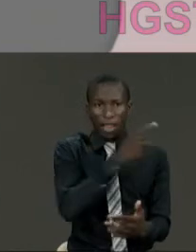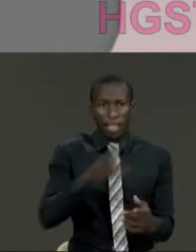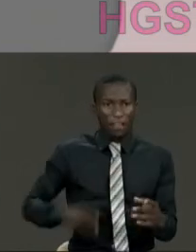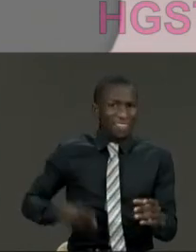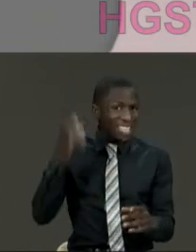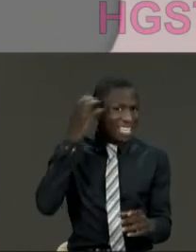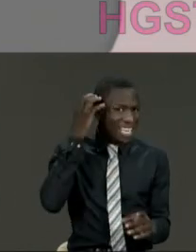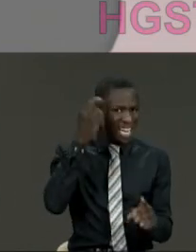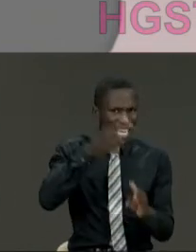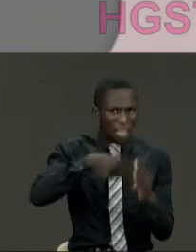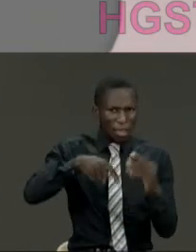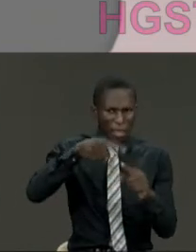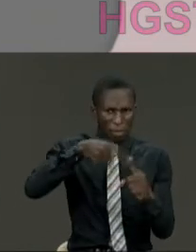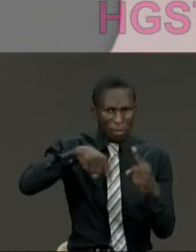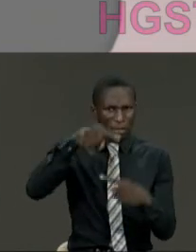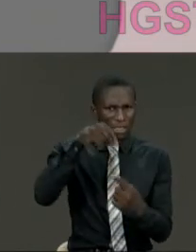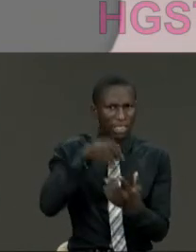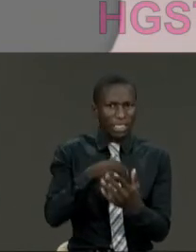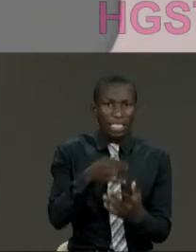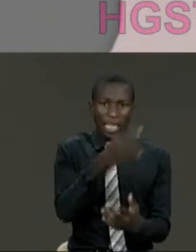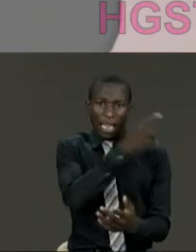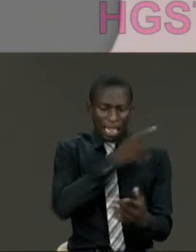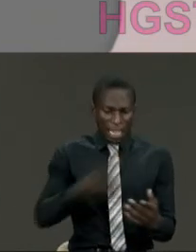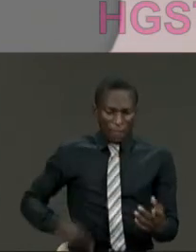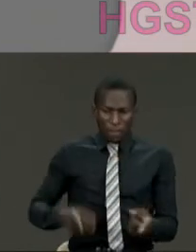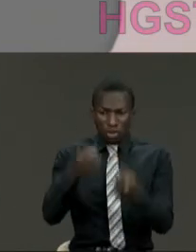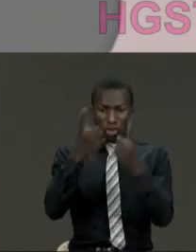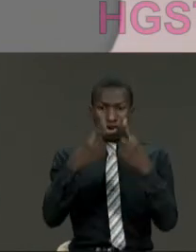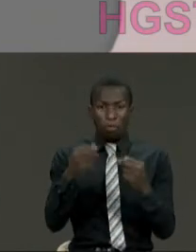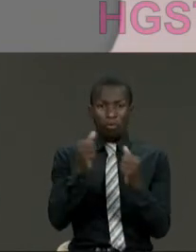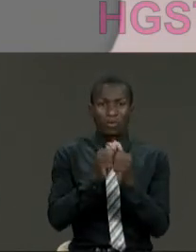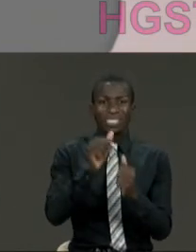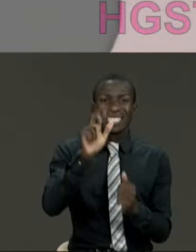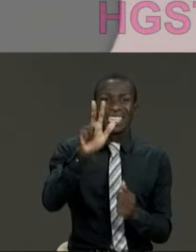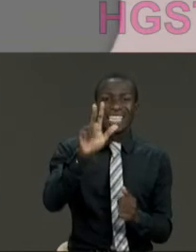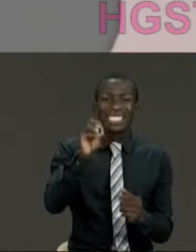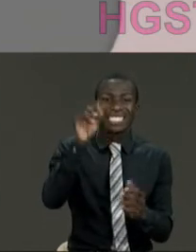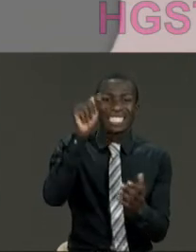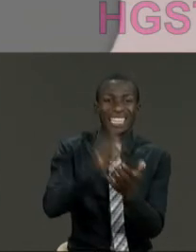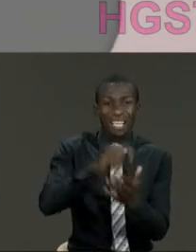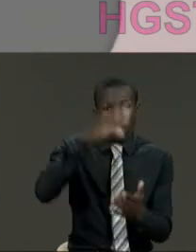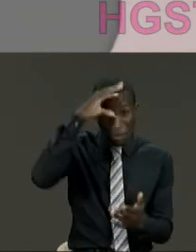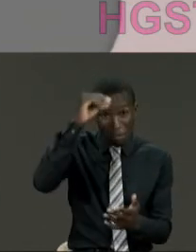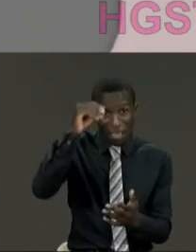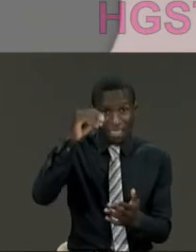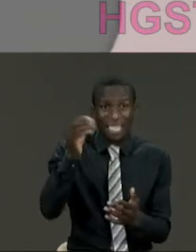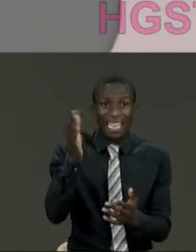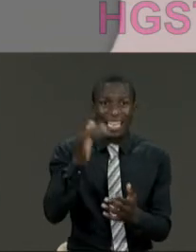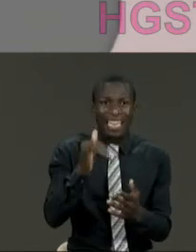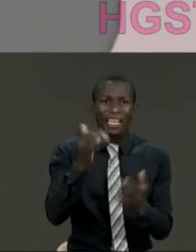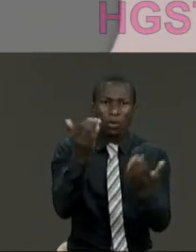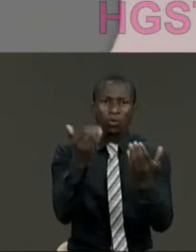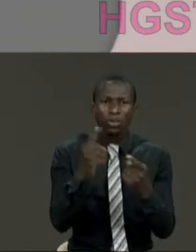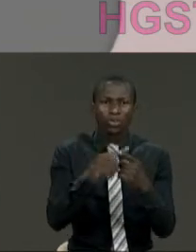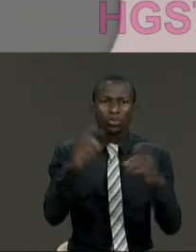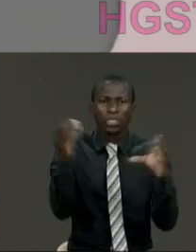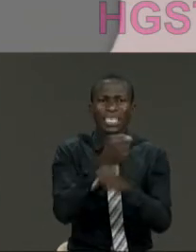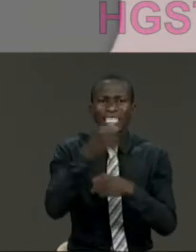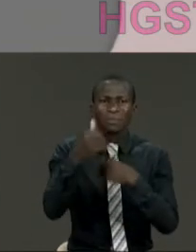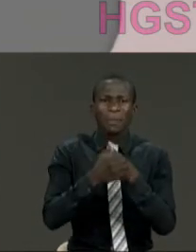with 30,000 men with song to jubilating to get the ark of God back to the city of